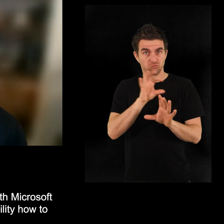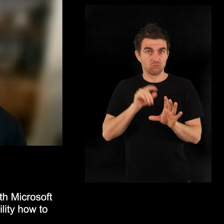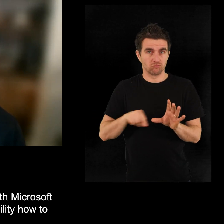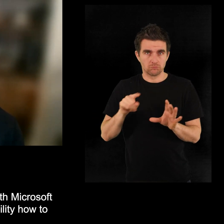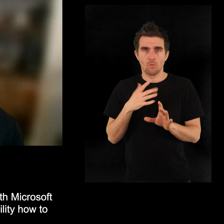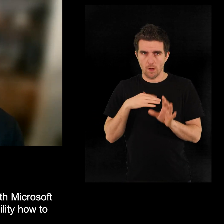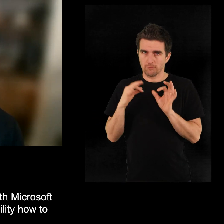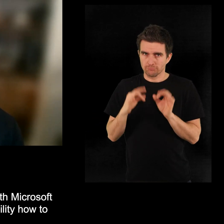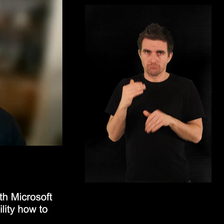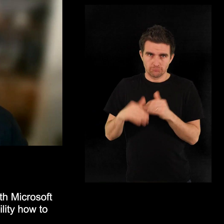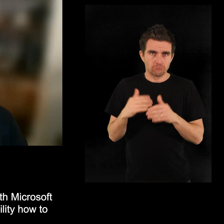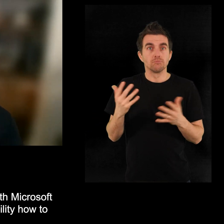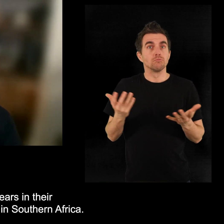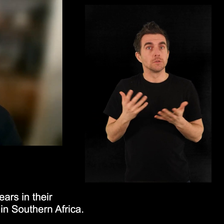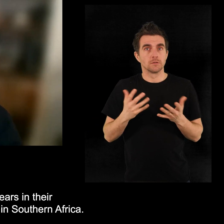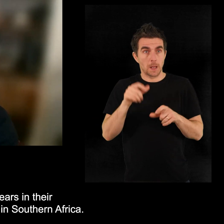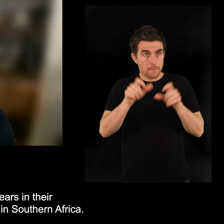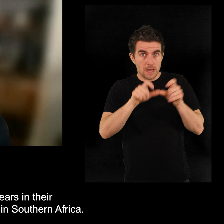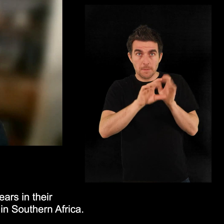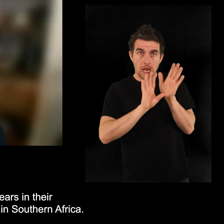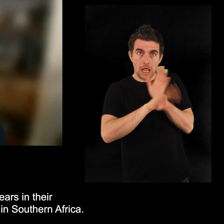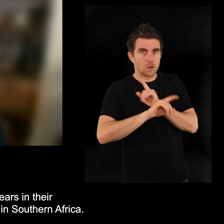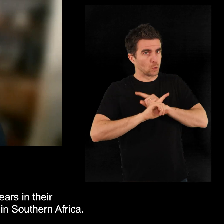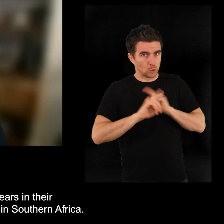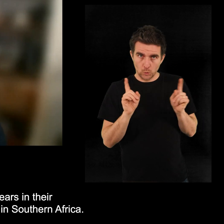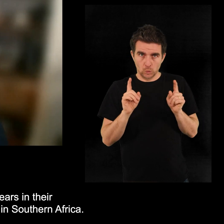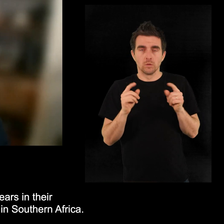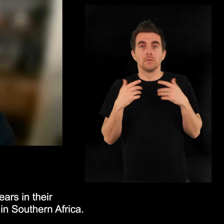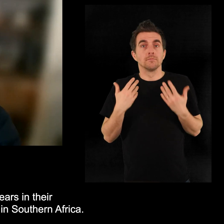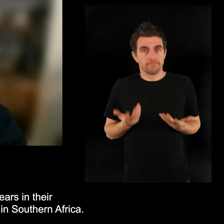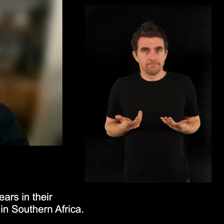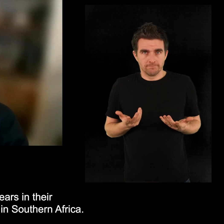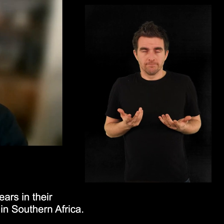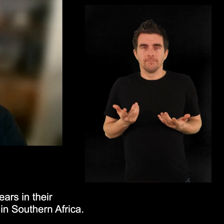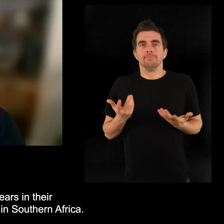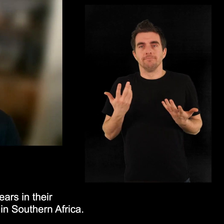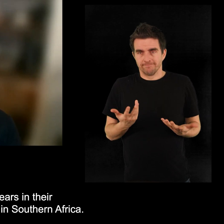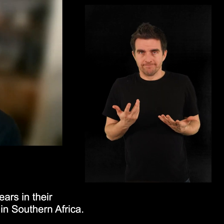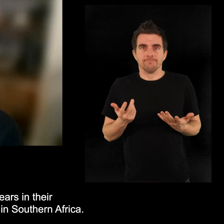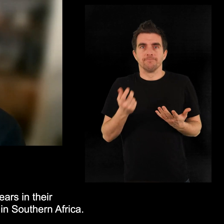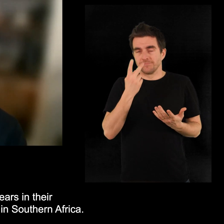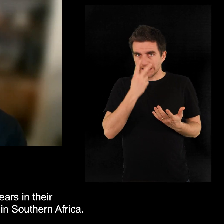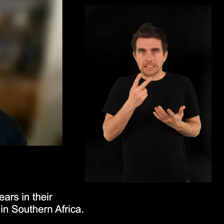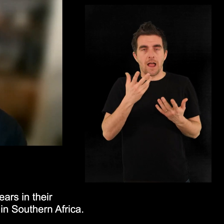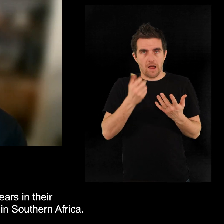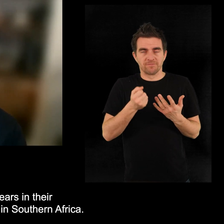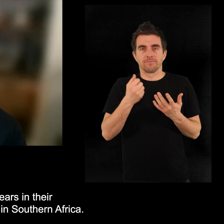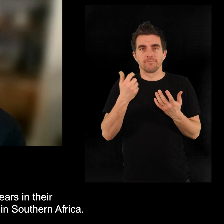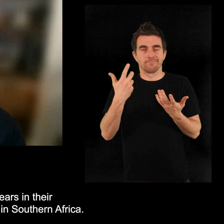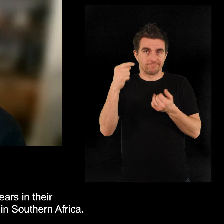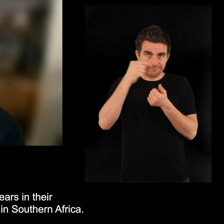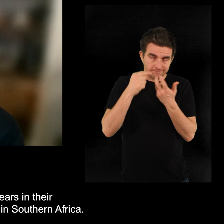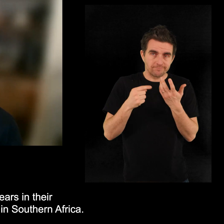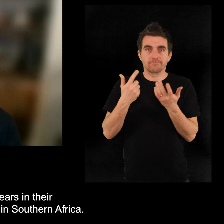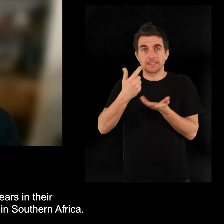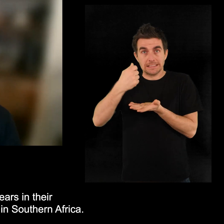and ability how to use those in the last 4 or 5 years in their member countries for DPOs in